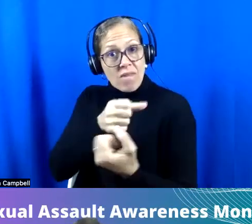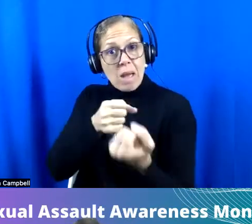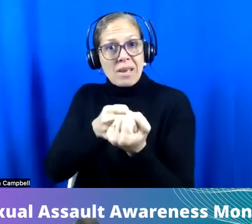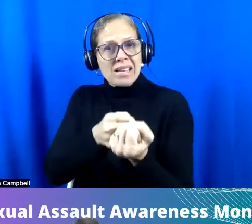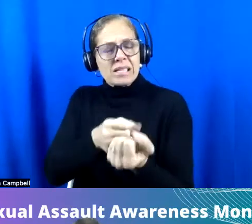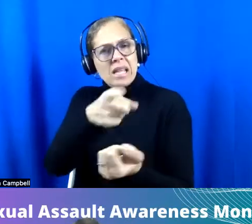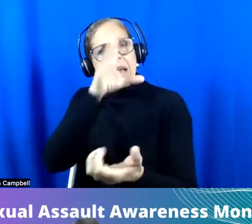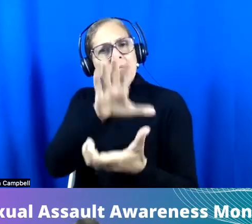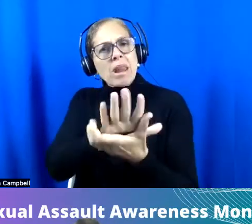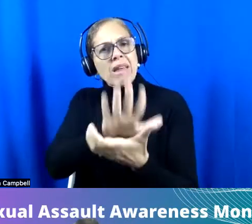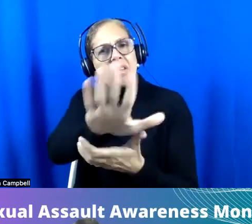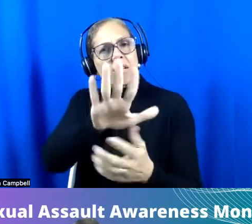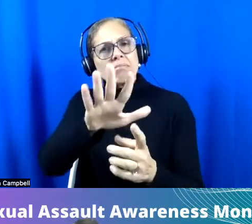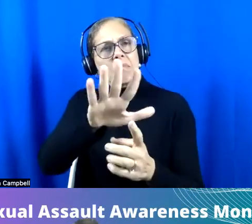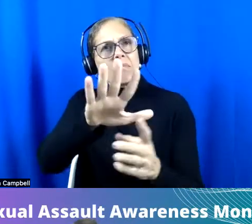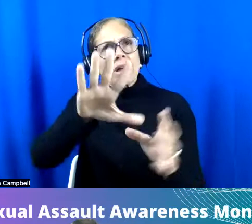well-being.